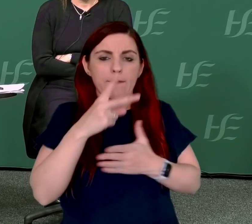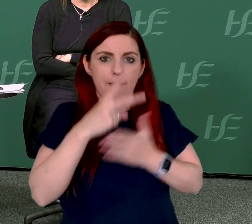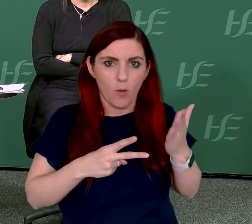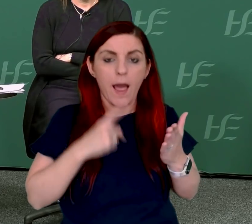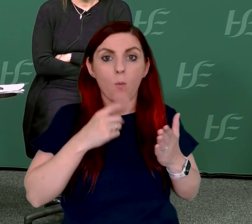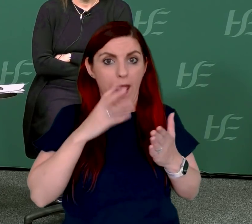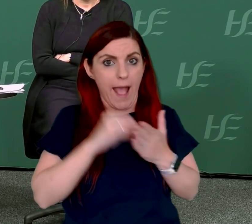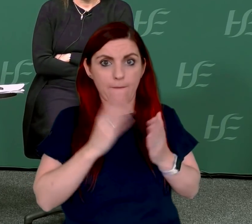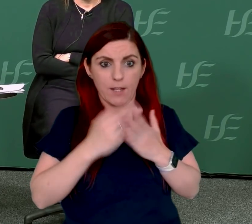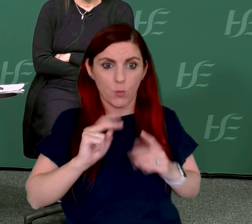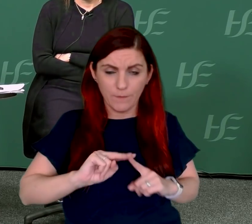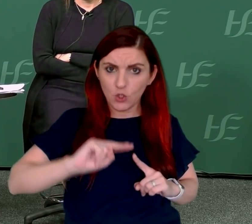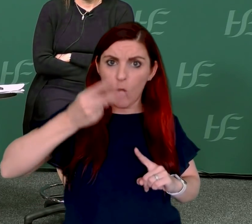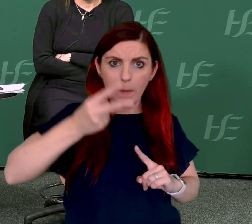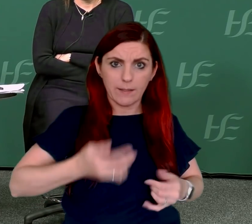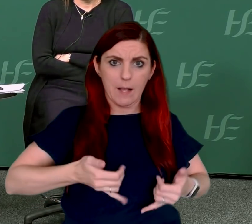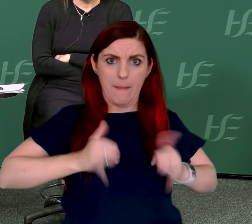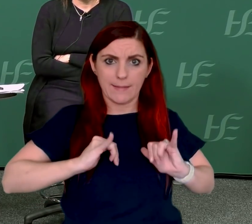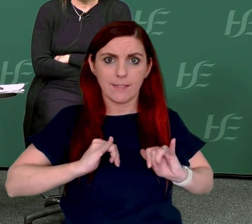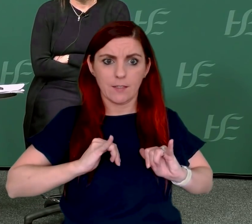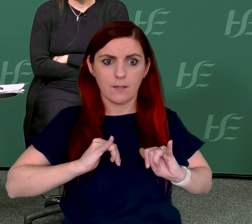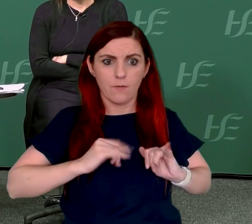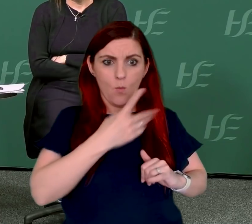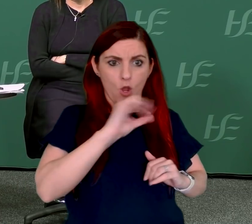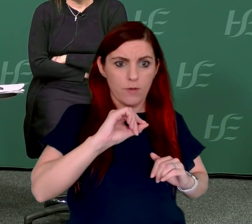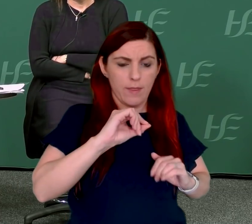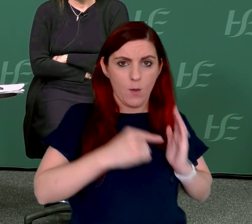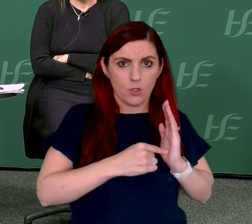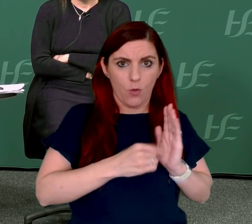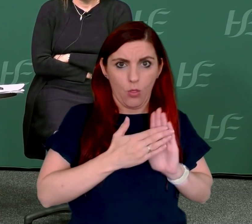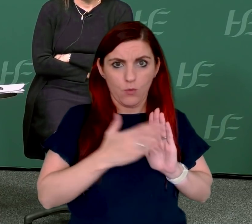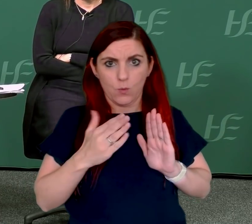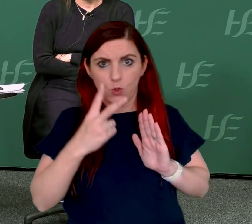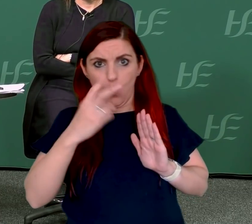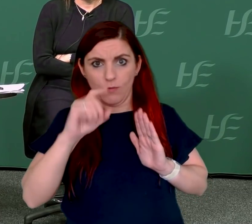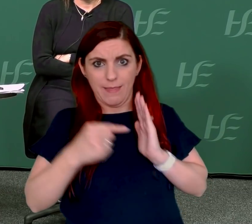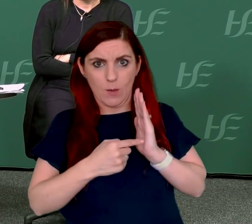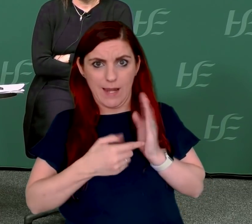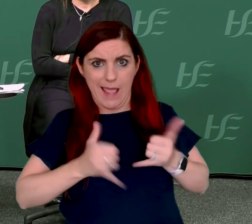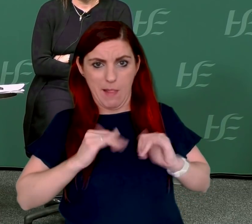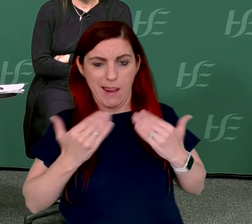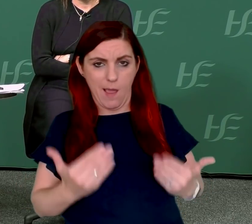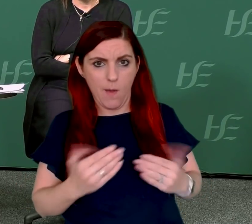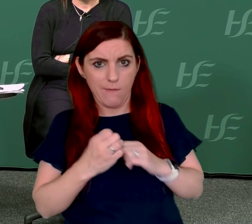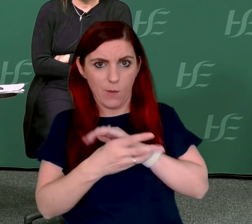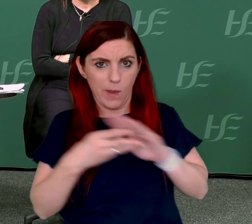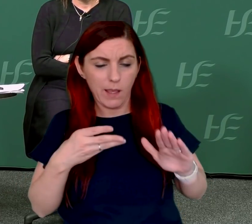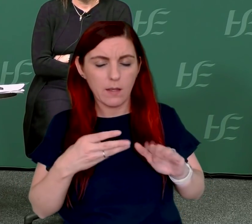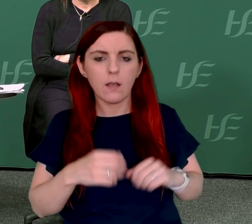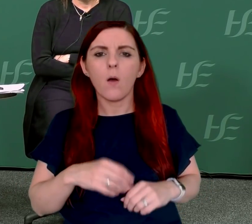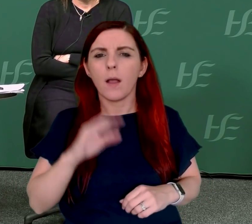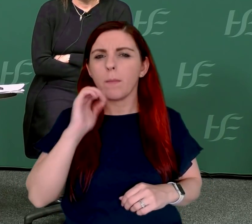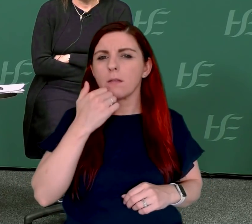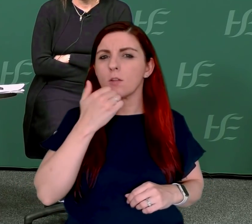that. We've doubled our capacity from 100,000 to 200,000 throughout this COVID. And given the cases are likely to stay